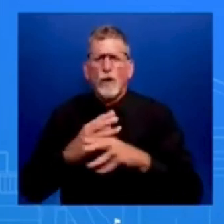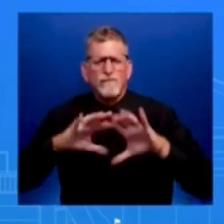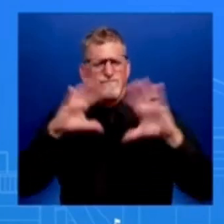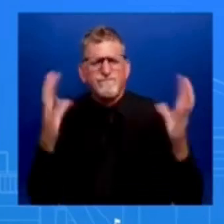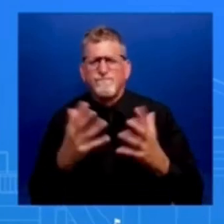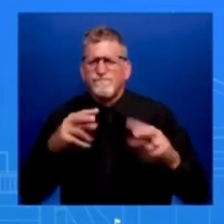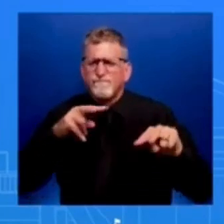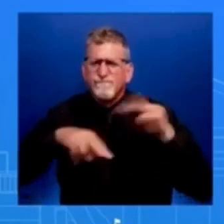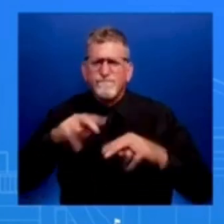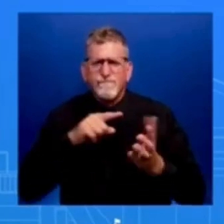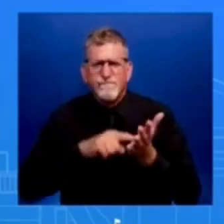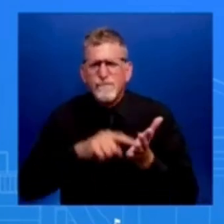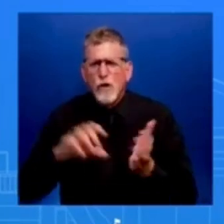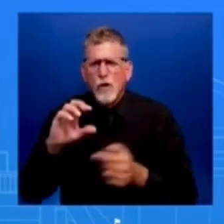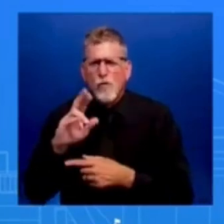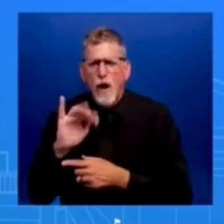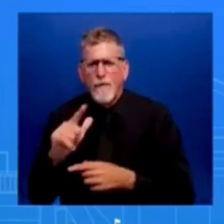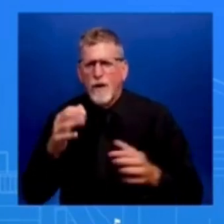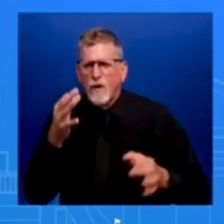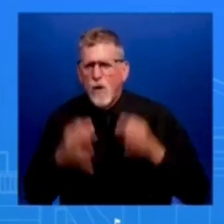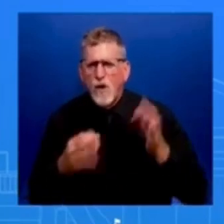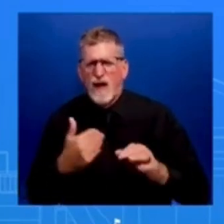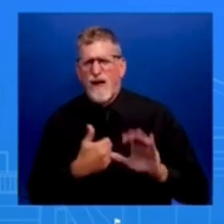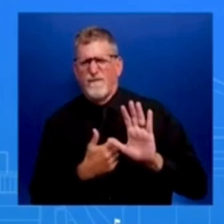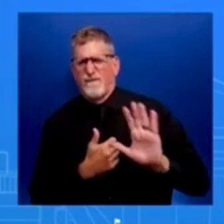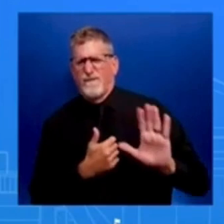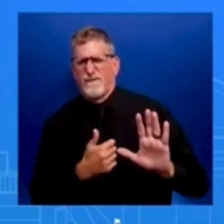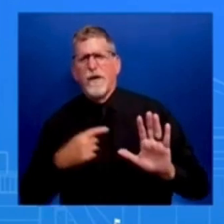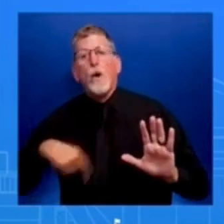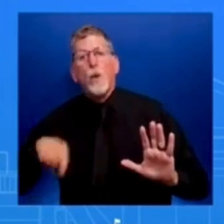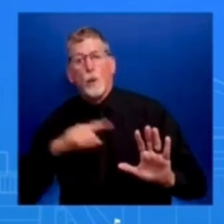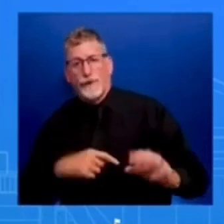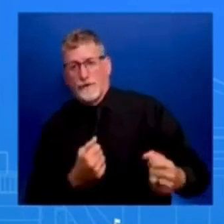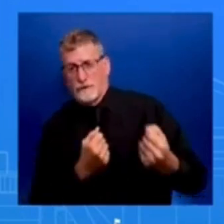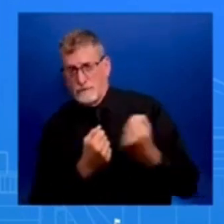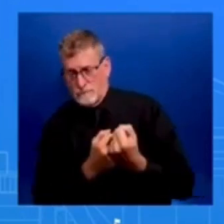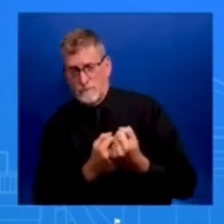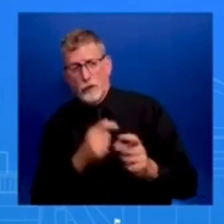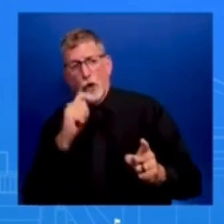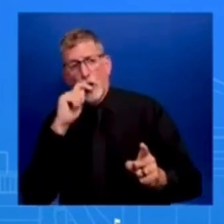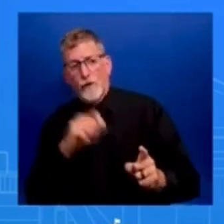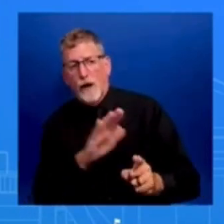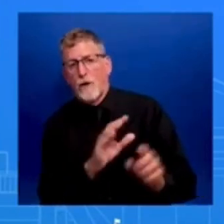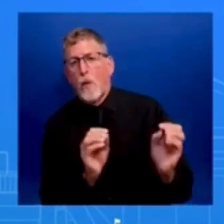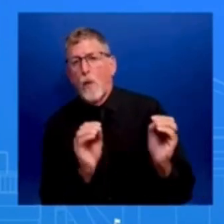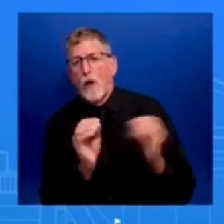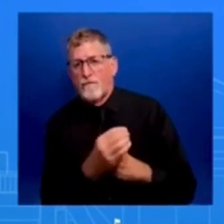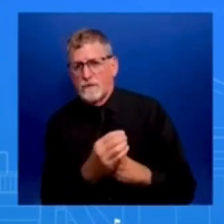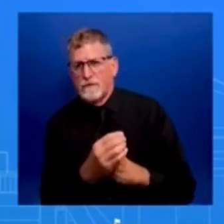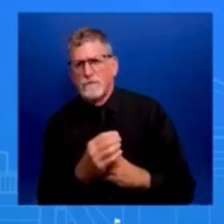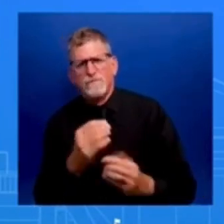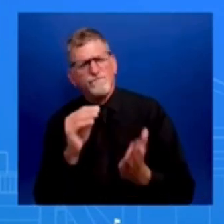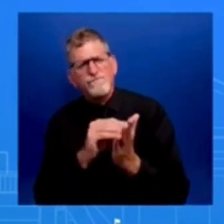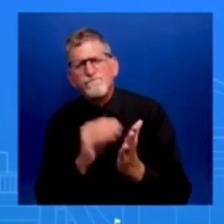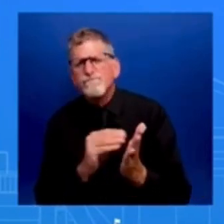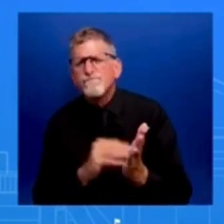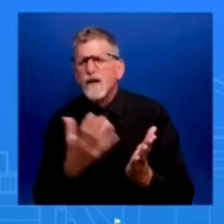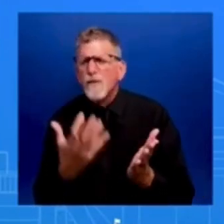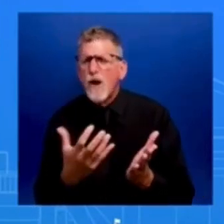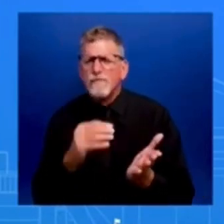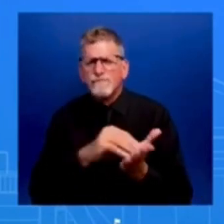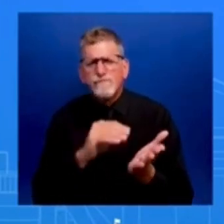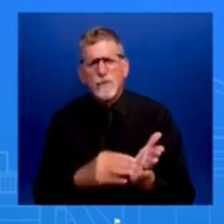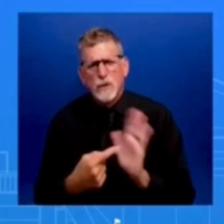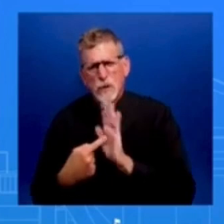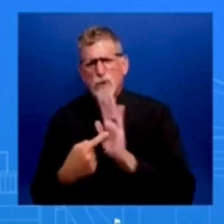assist Ukraine's Office of the Prosecutor General in documenting, preserving, and preparing war crime cases